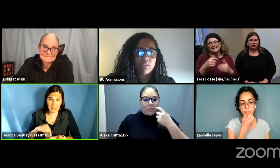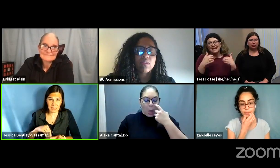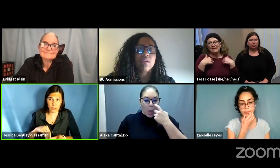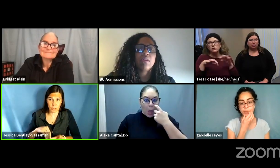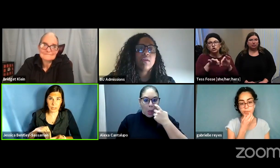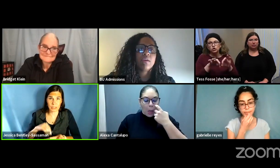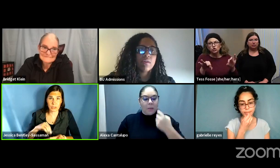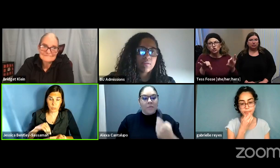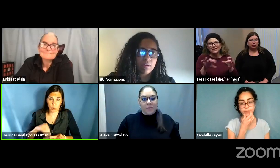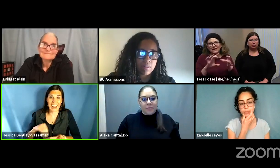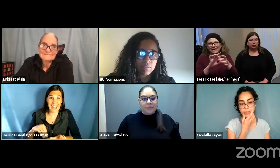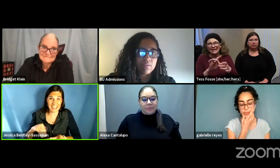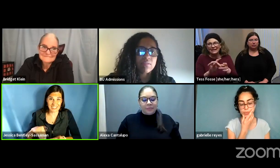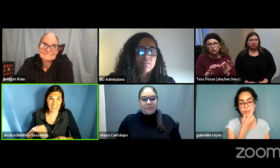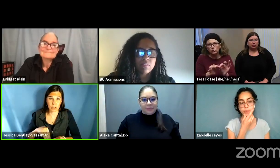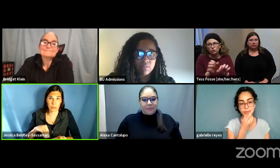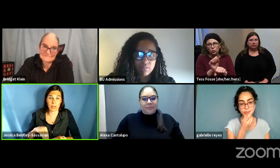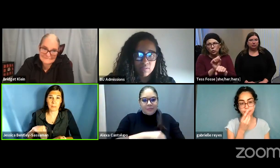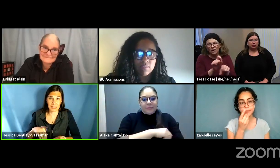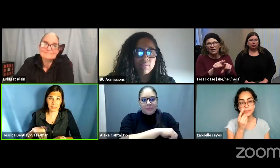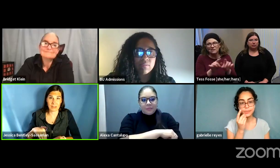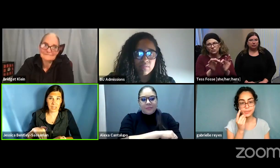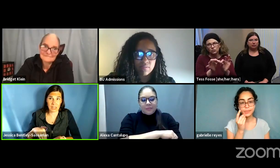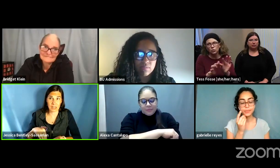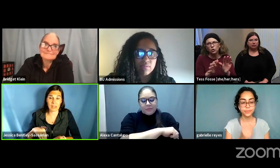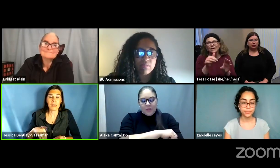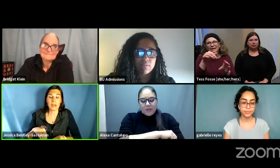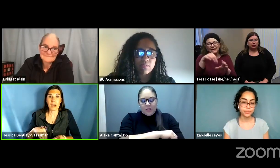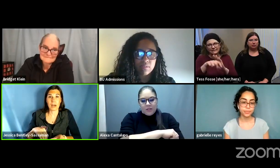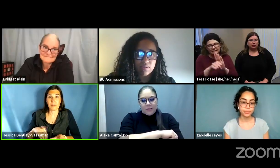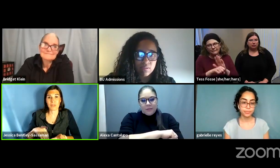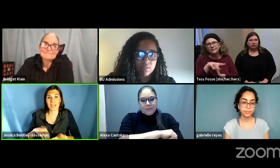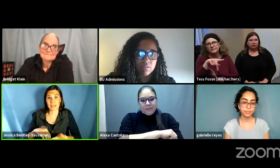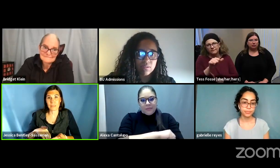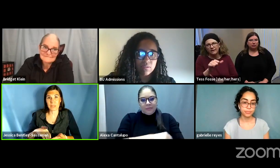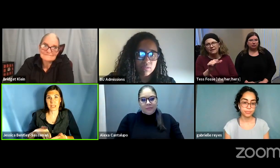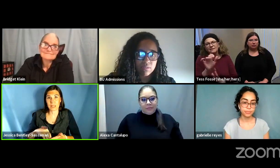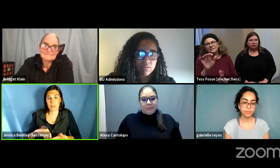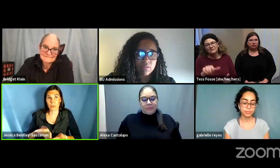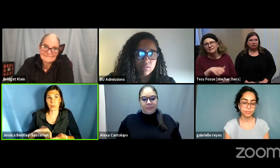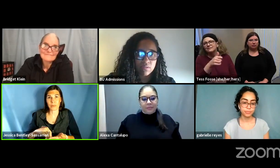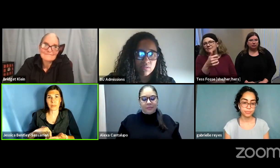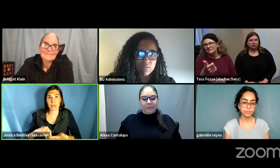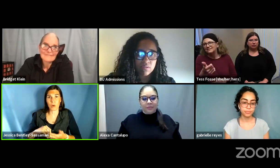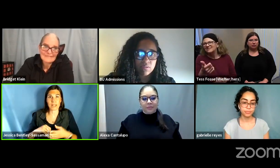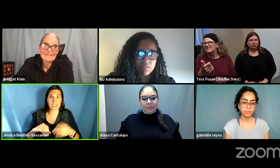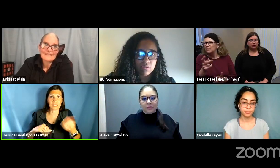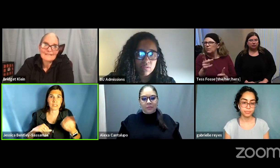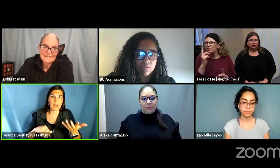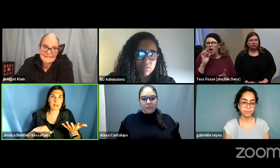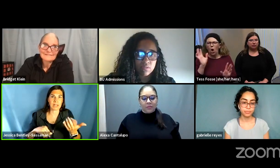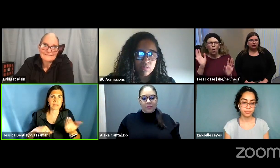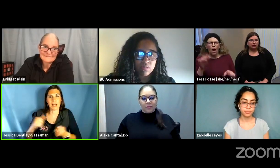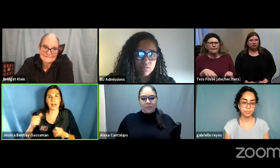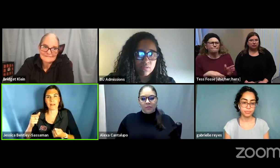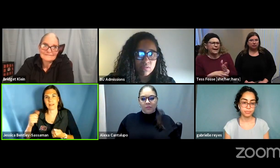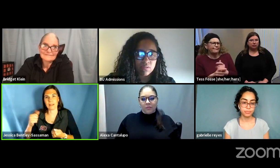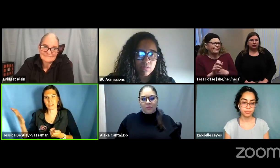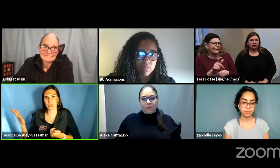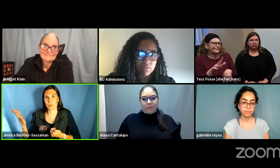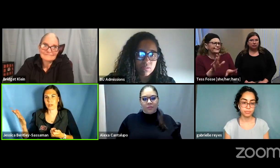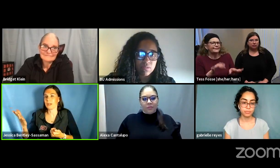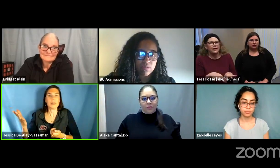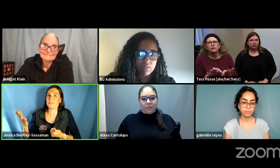degree in interpreting to work as an interpreter in Pennsylvania. So that's something that people think, well, I could just minor in ASL